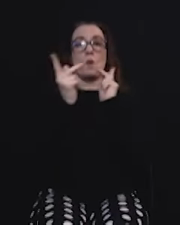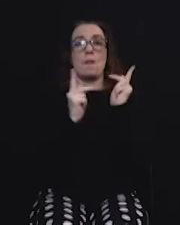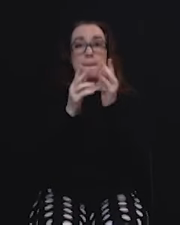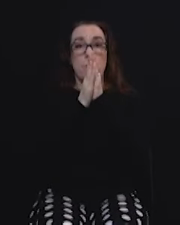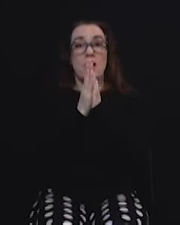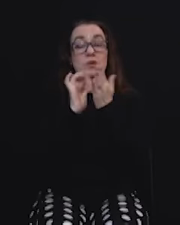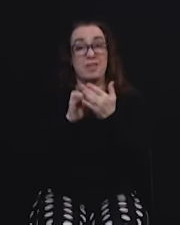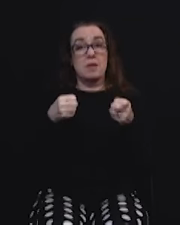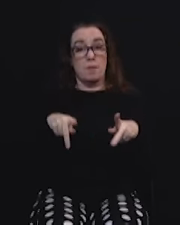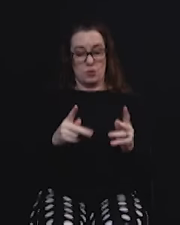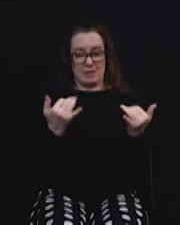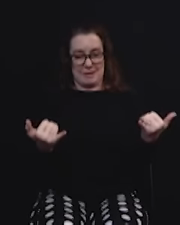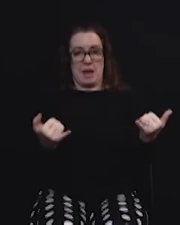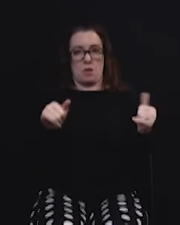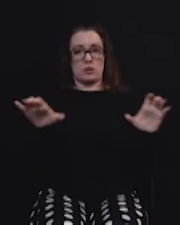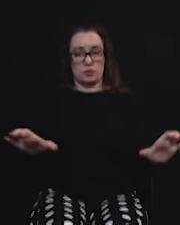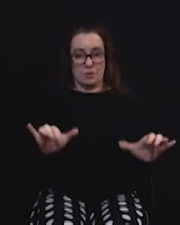to do that.